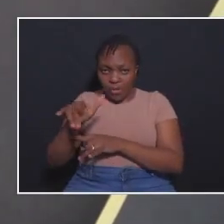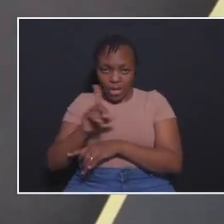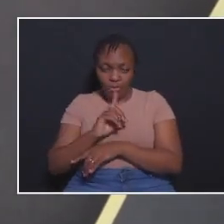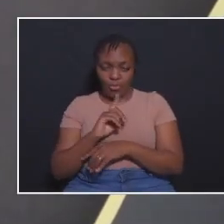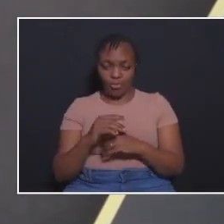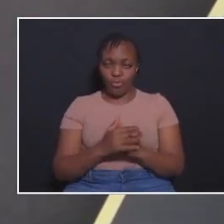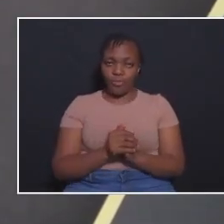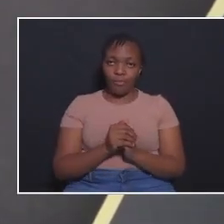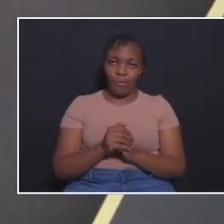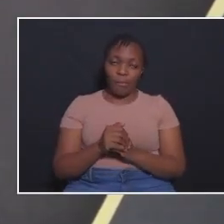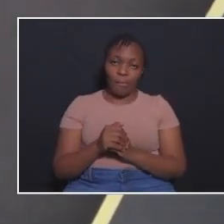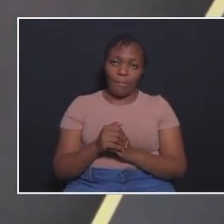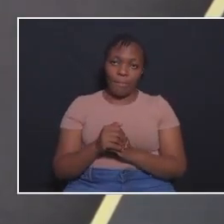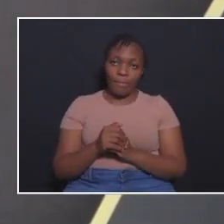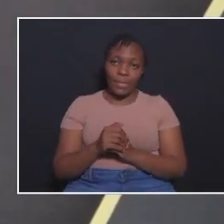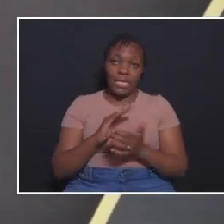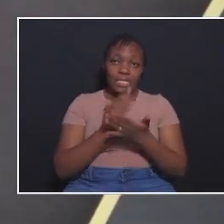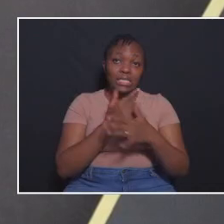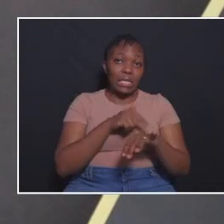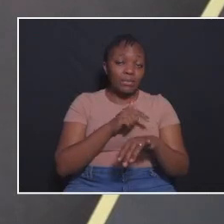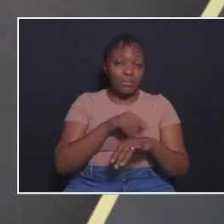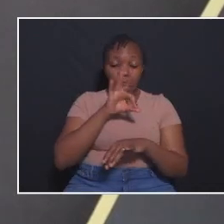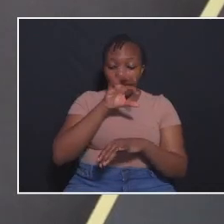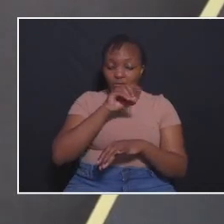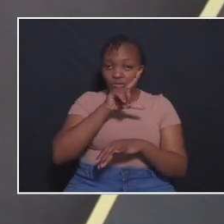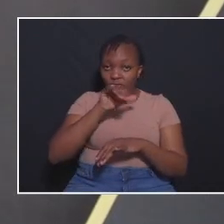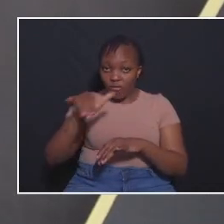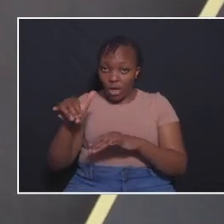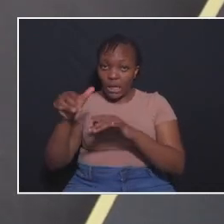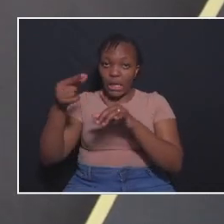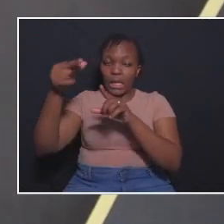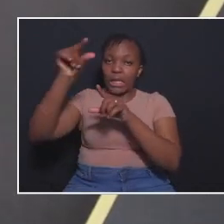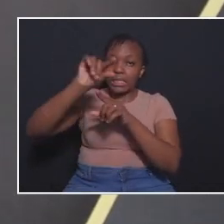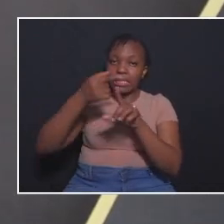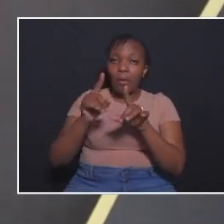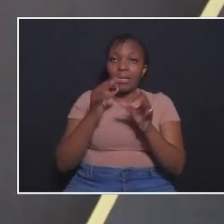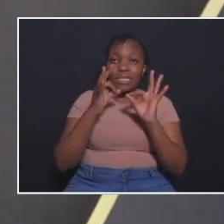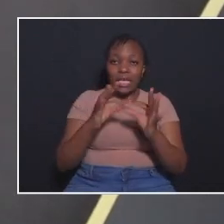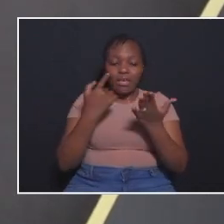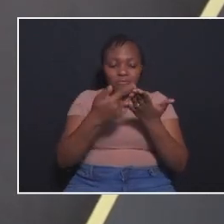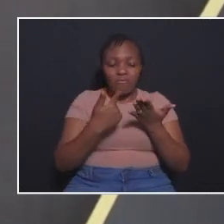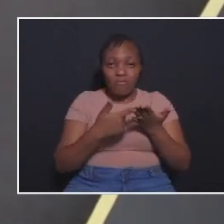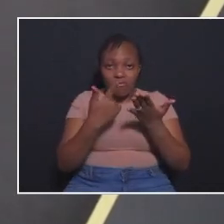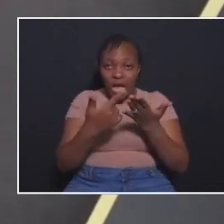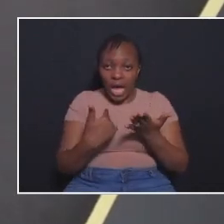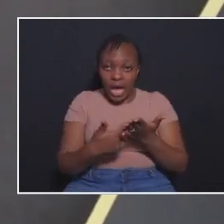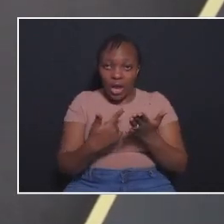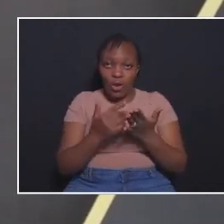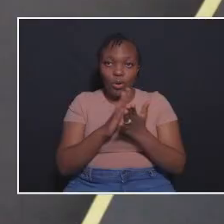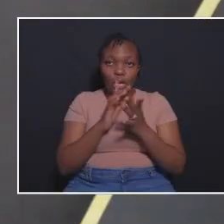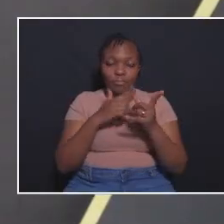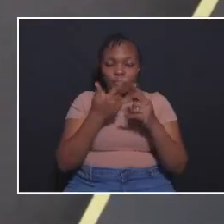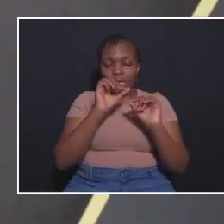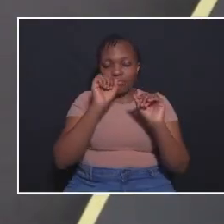PSM. Sometimes the Foley creeps in, but the dialogue editor takes that Foley out and we put it on another